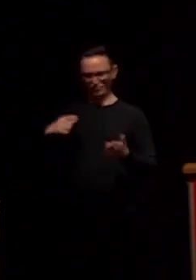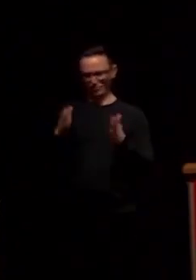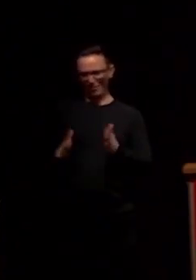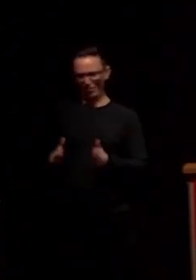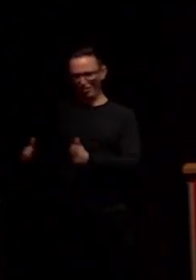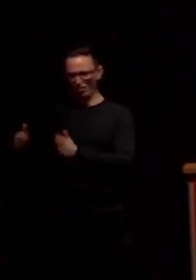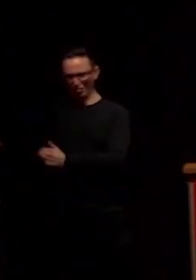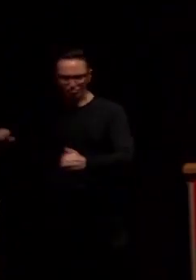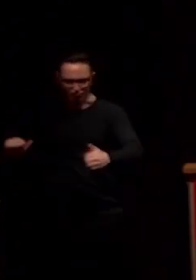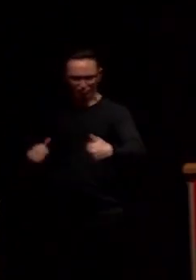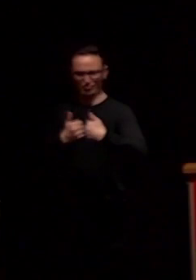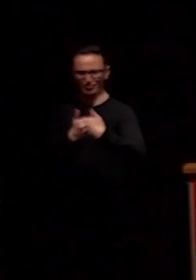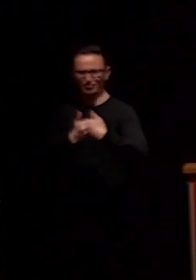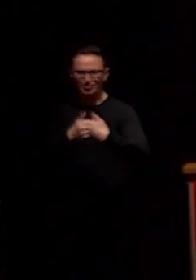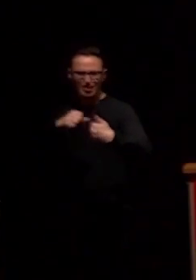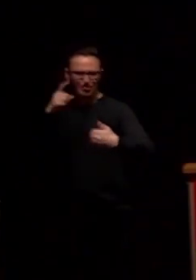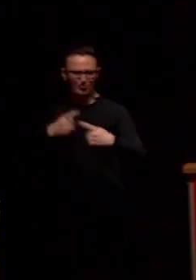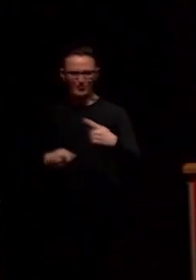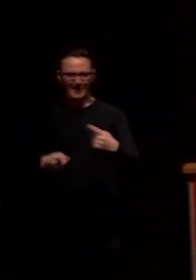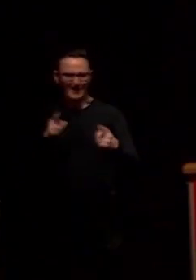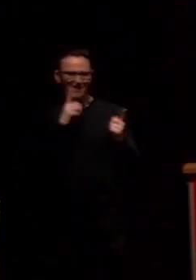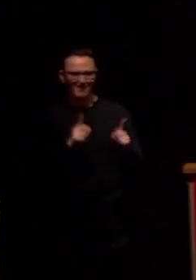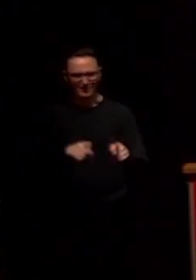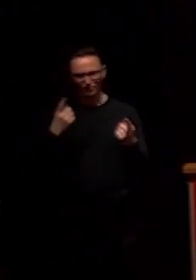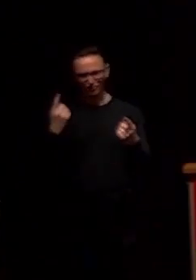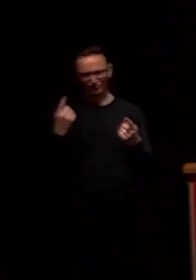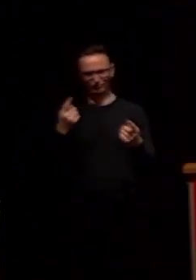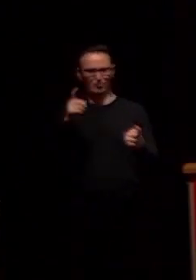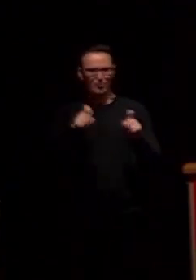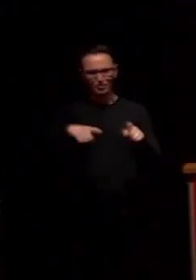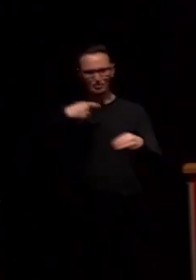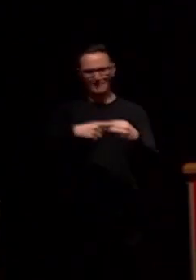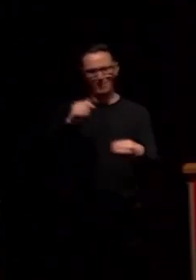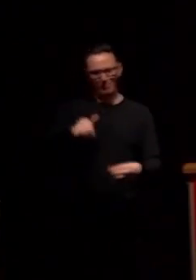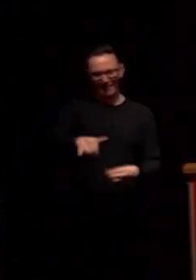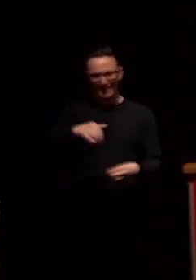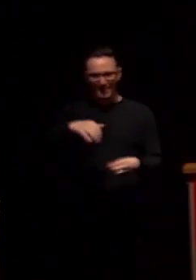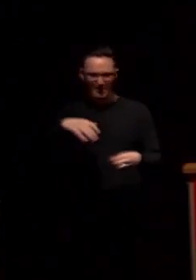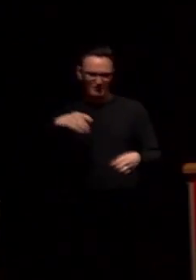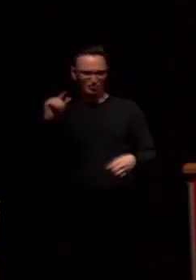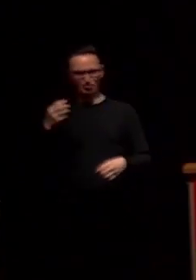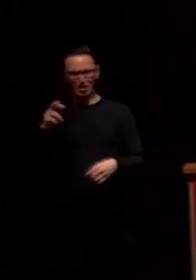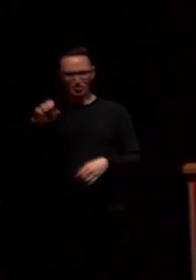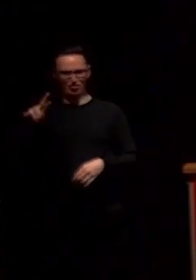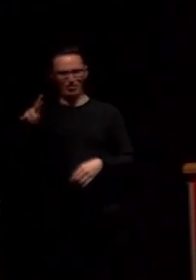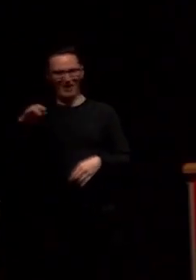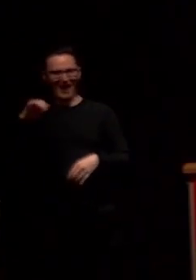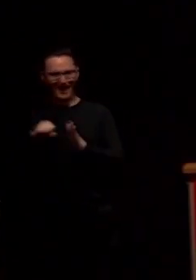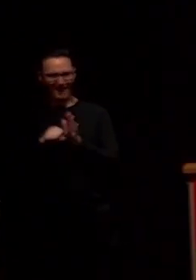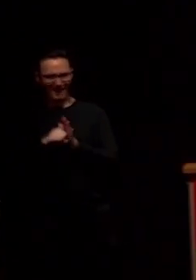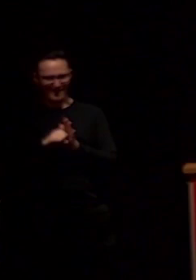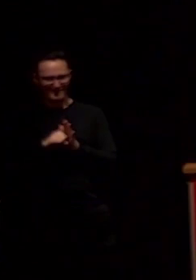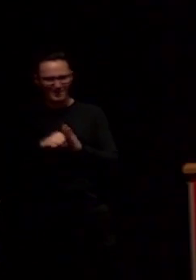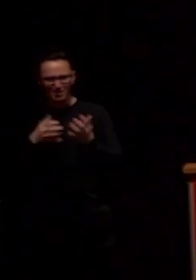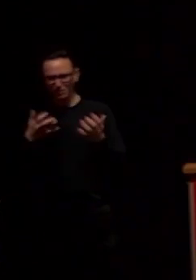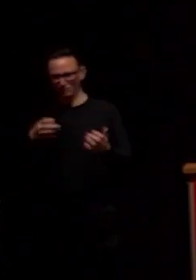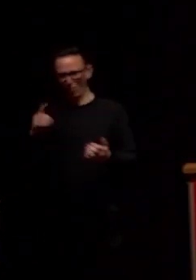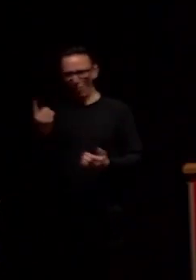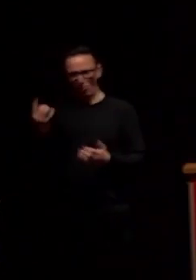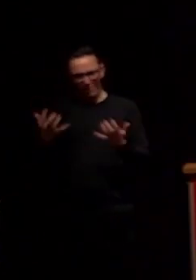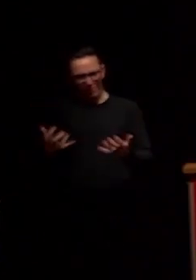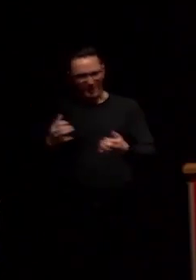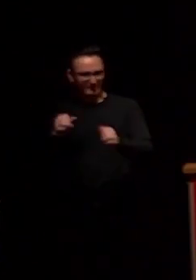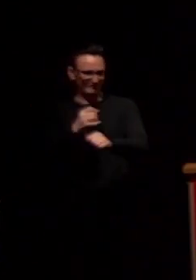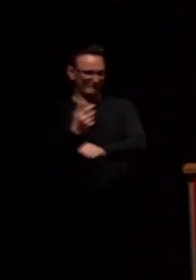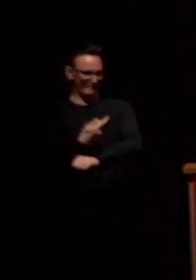making Minnesotans answer questions about sexual orientation and gender identity when they're just trying to get a vaccine. And the state defended that.